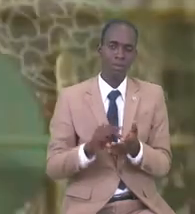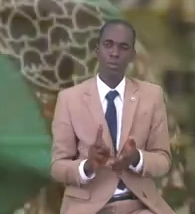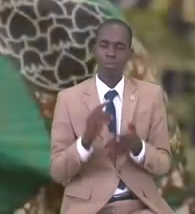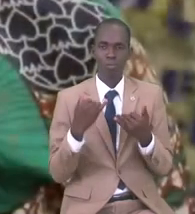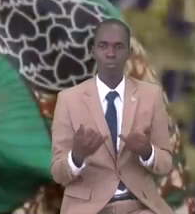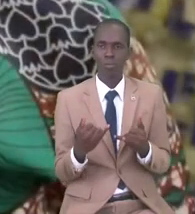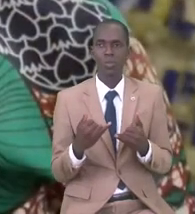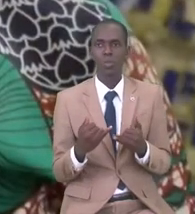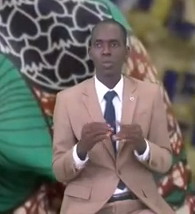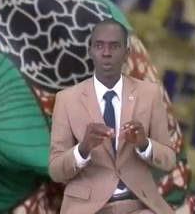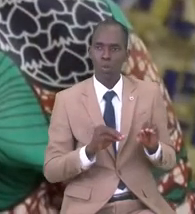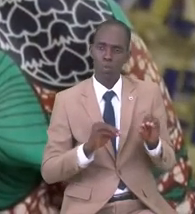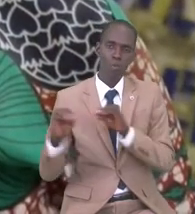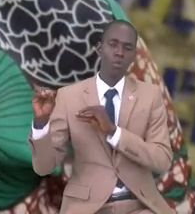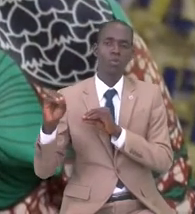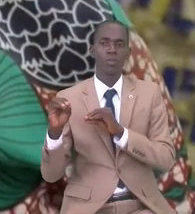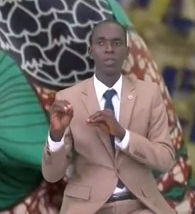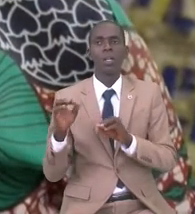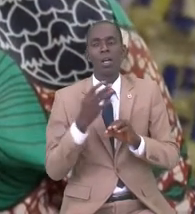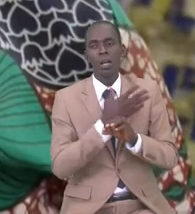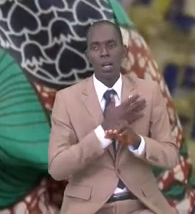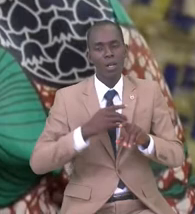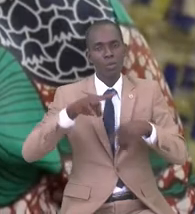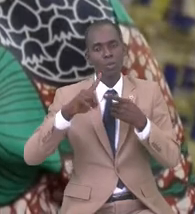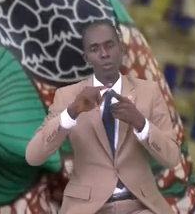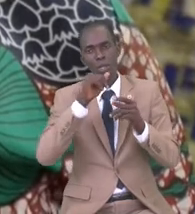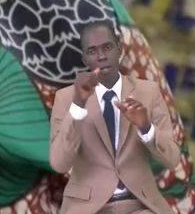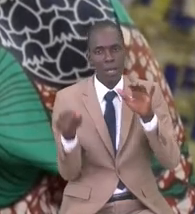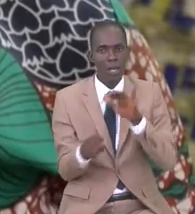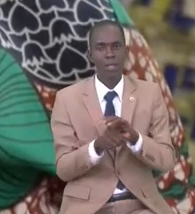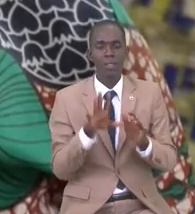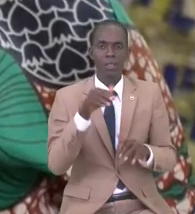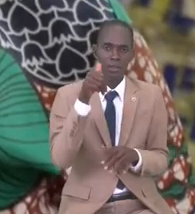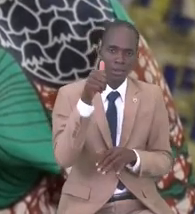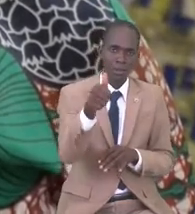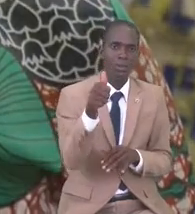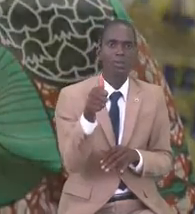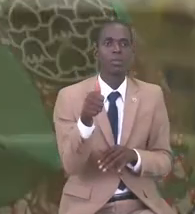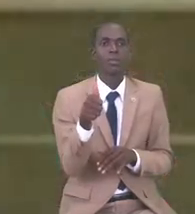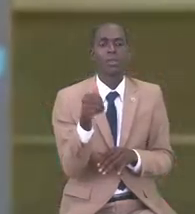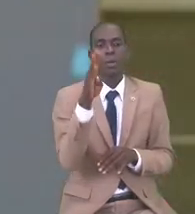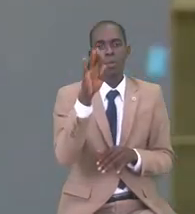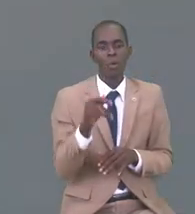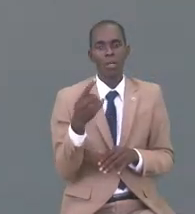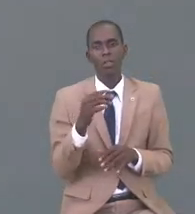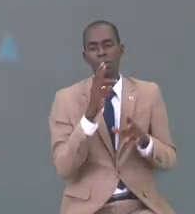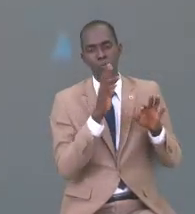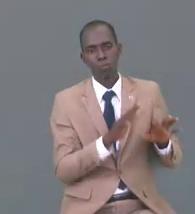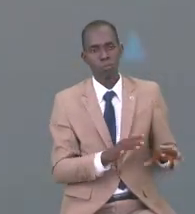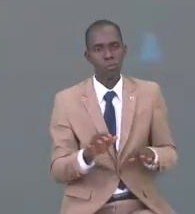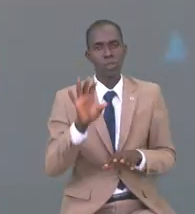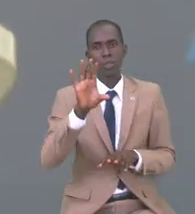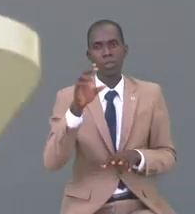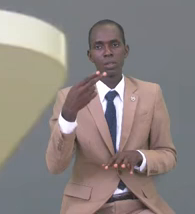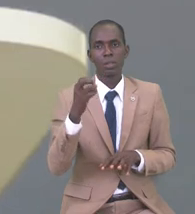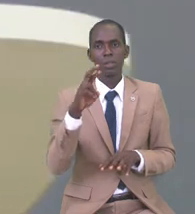turn thee eastward, and hide thyself by the brook Cherith